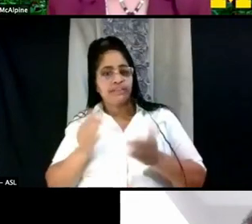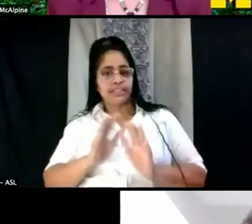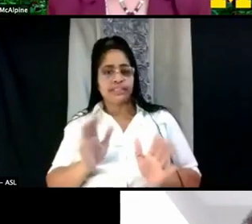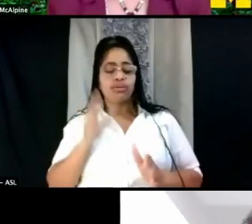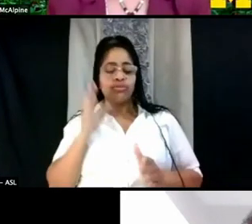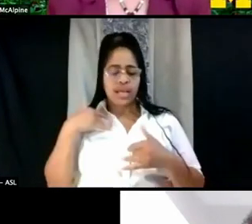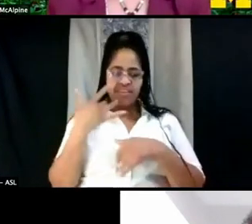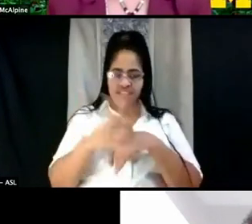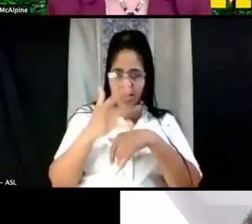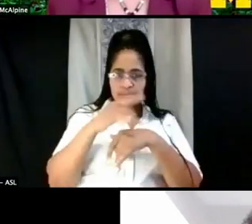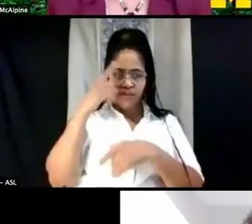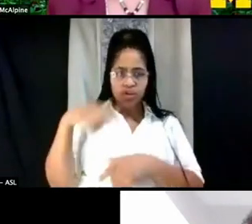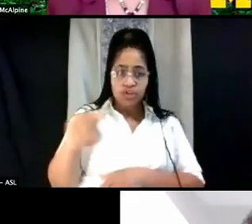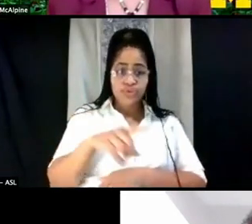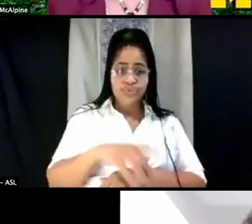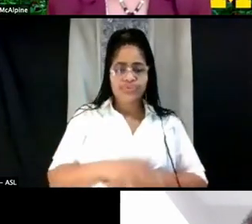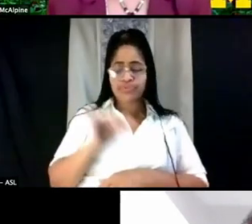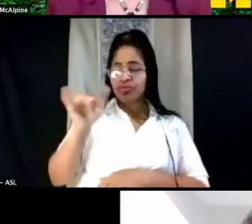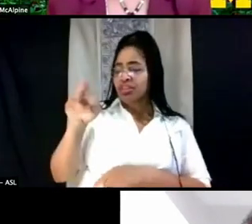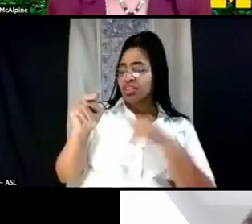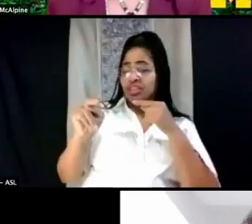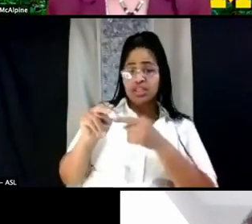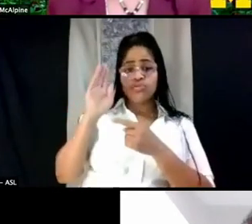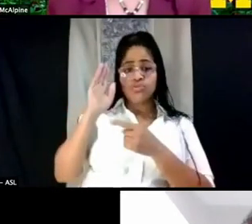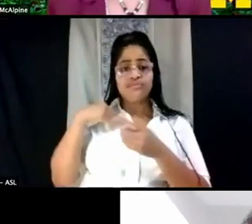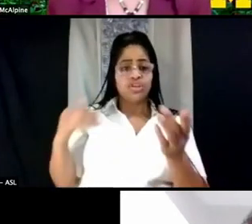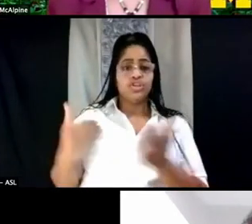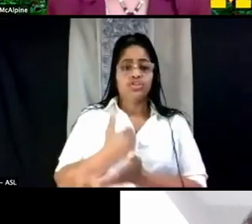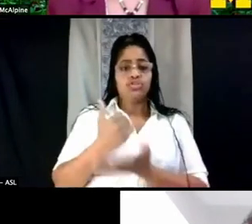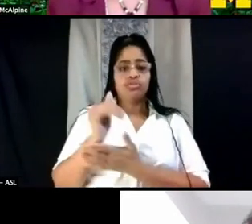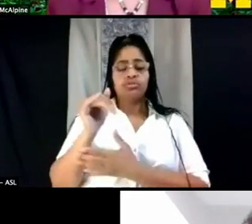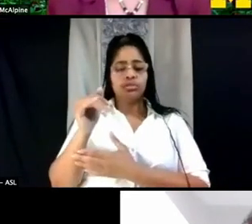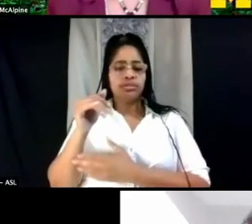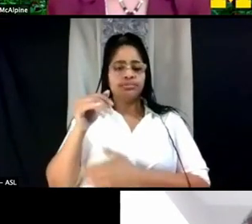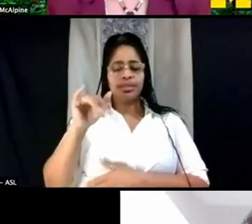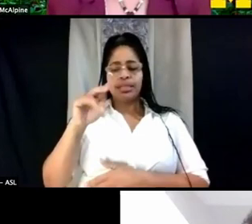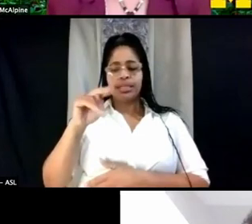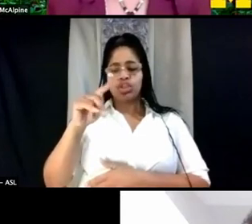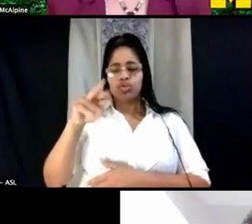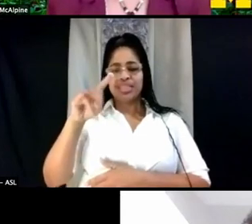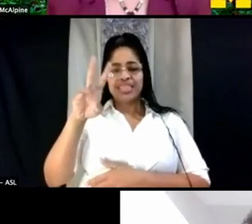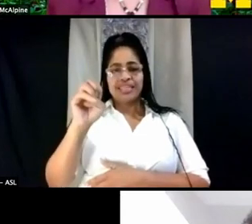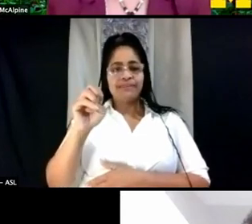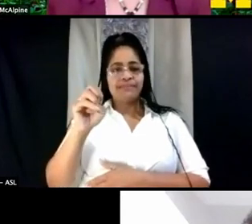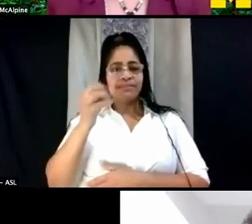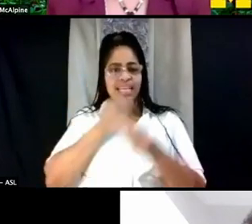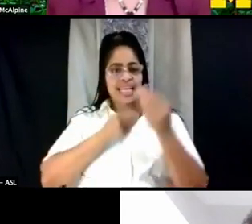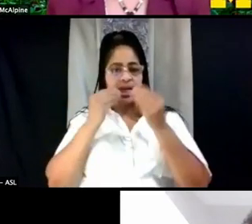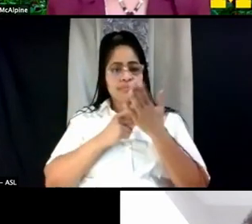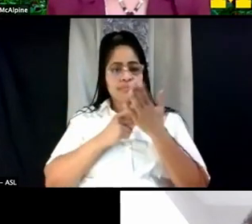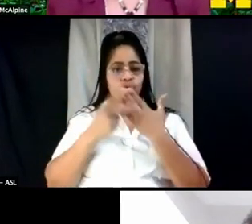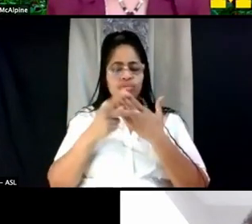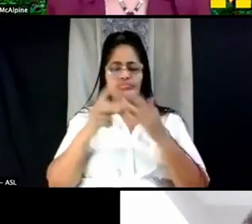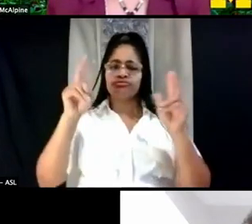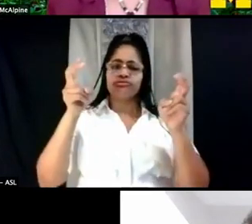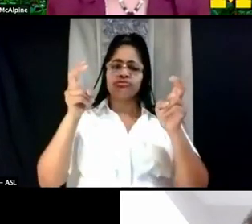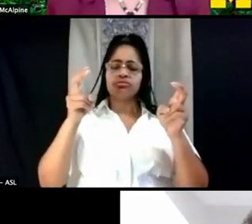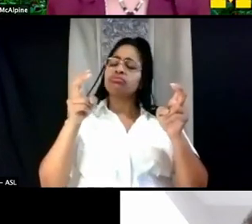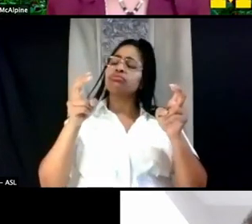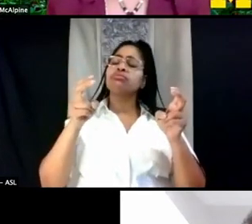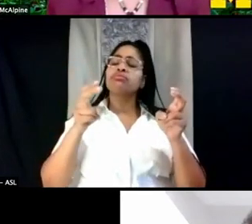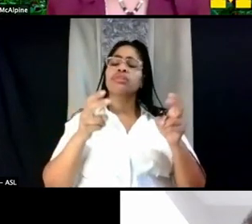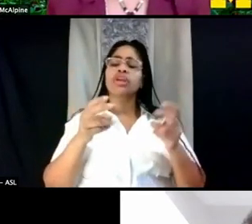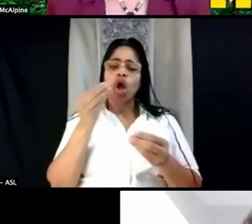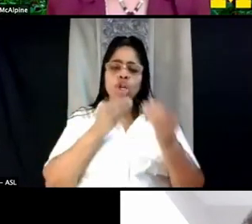for you. And in January, there's a new intuitive eating program coming up called Nourish Your Whole Self. And this isn't a typical weight loss program, but